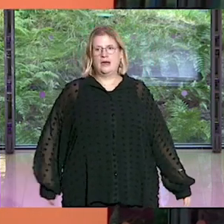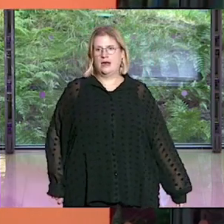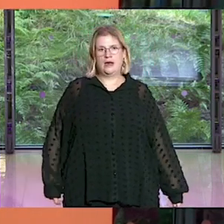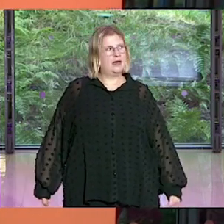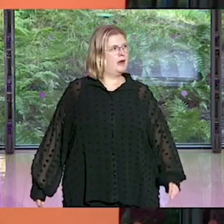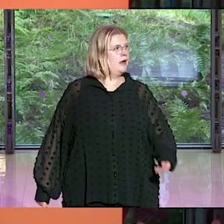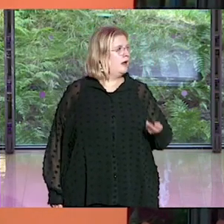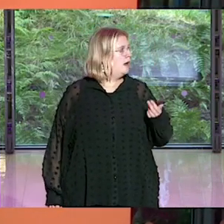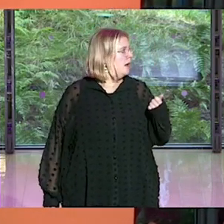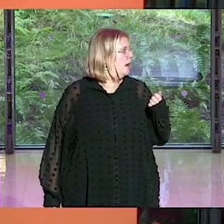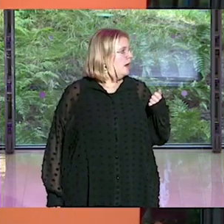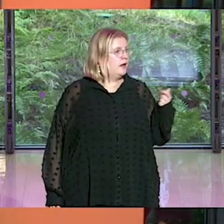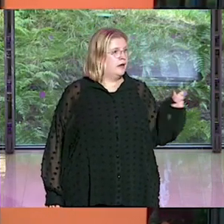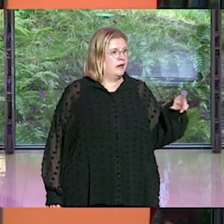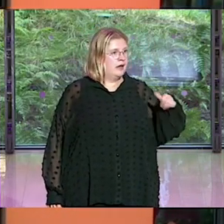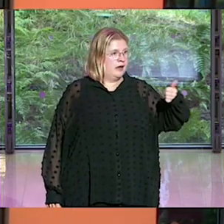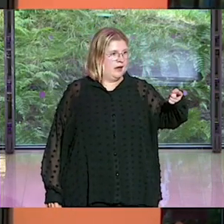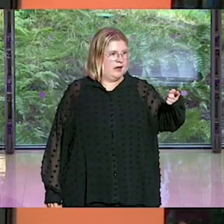There was a question